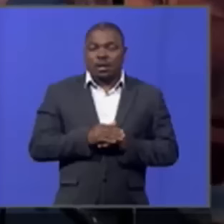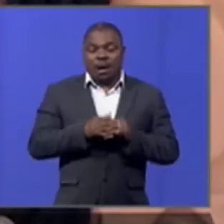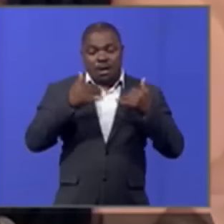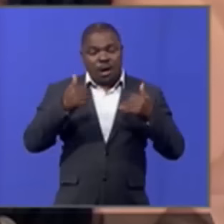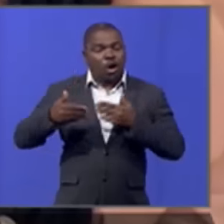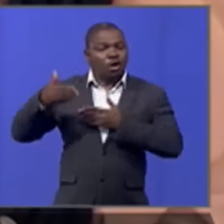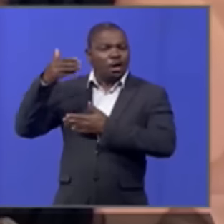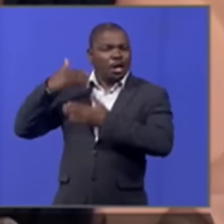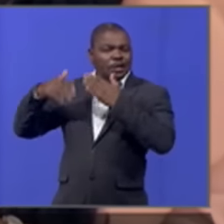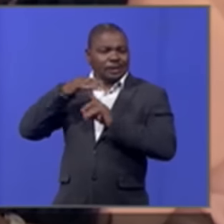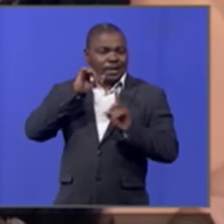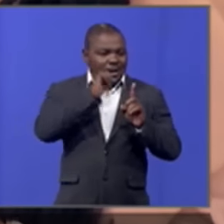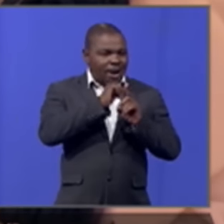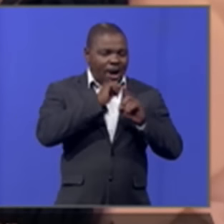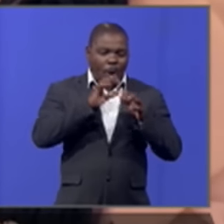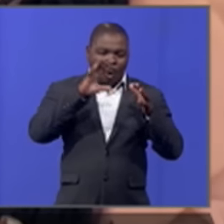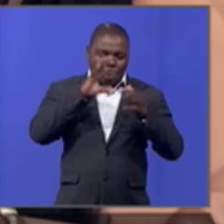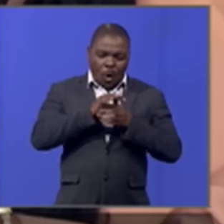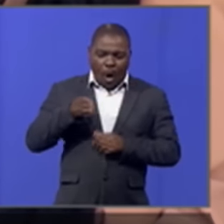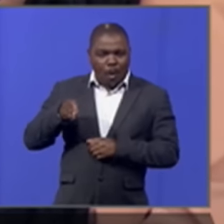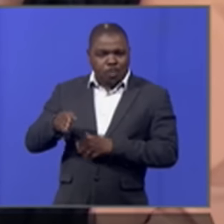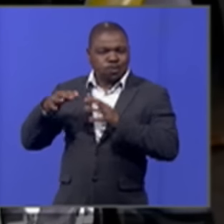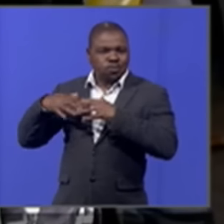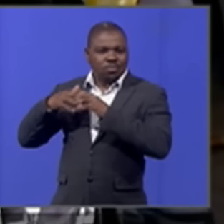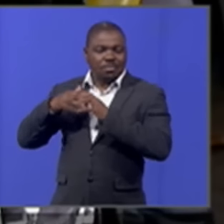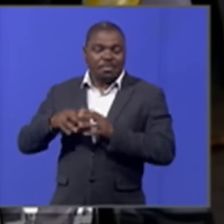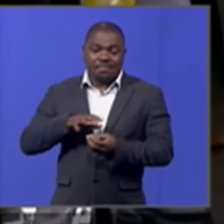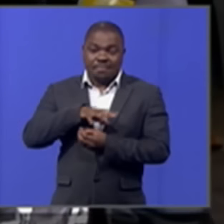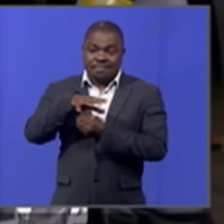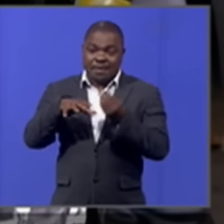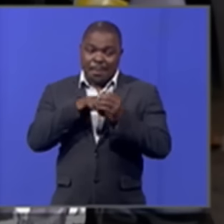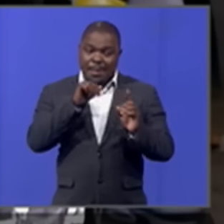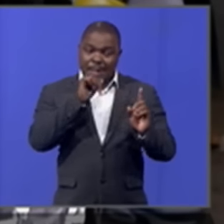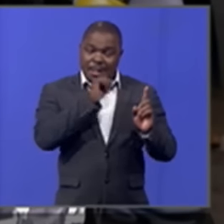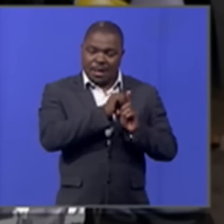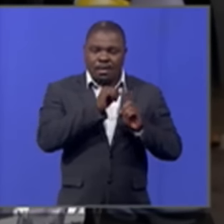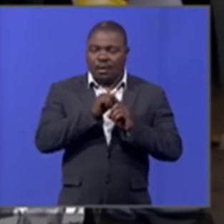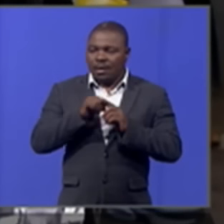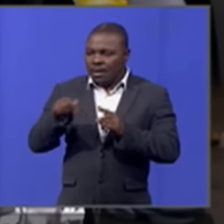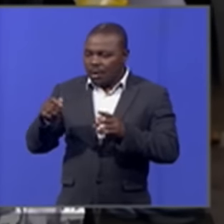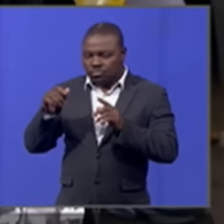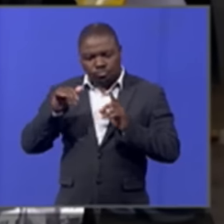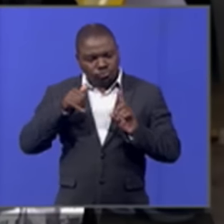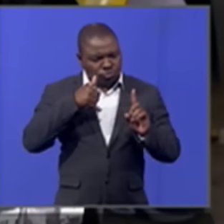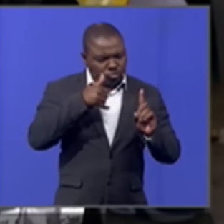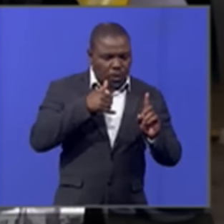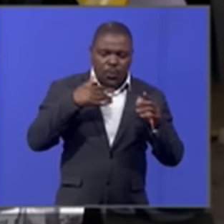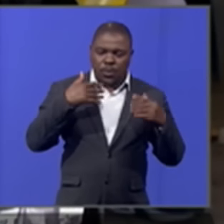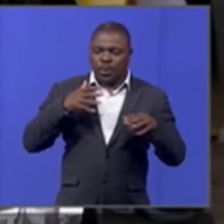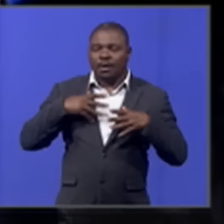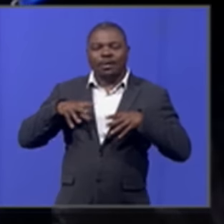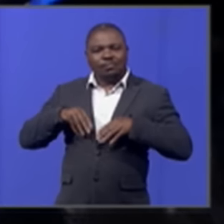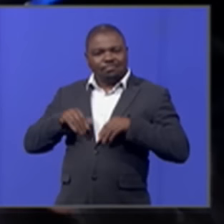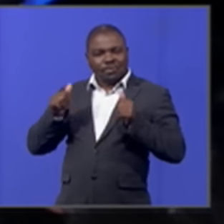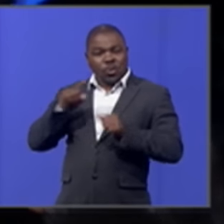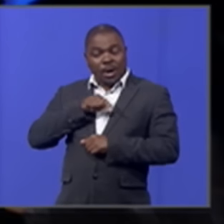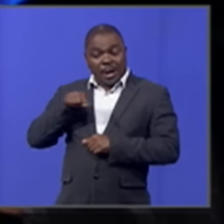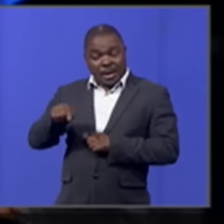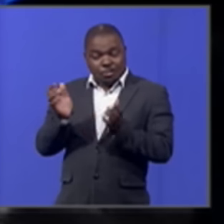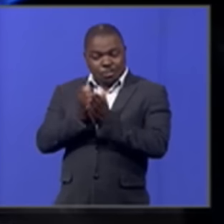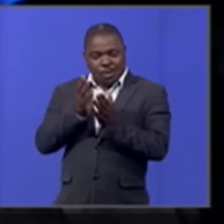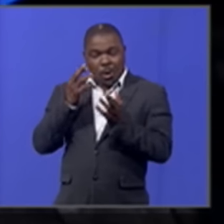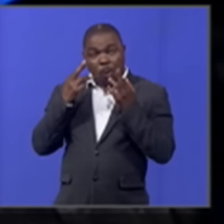jana bo na le legae la leruri. Lelapa la gagwe la amogetse tlotlo eno mme ba solofela fa sekolo seno se tla